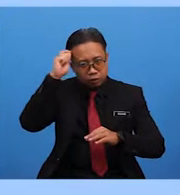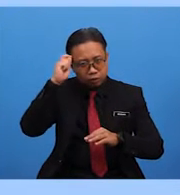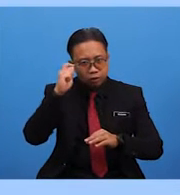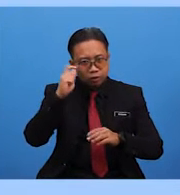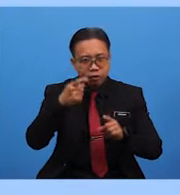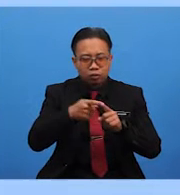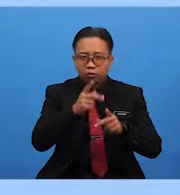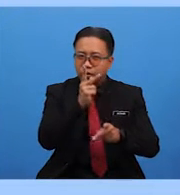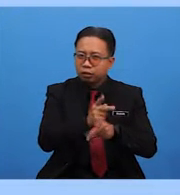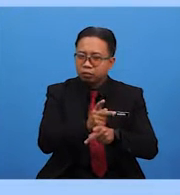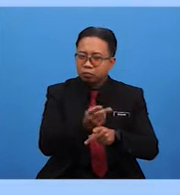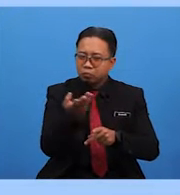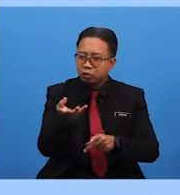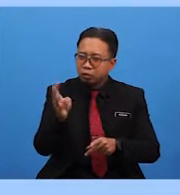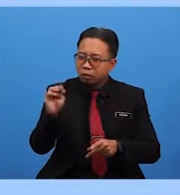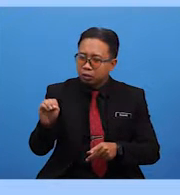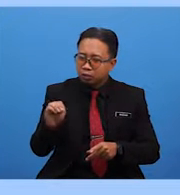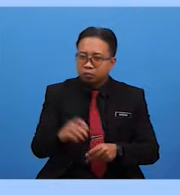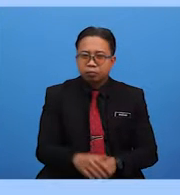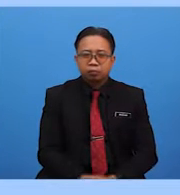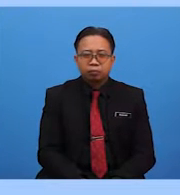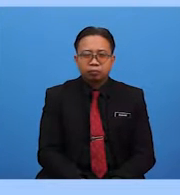teenagers to keep themselves